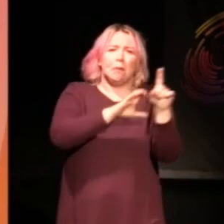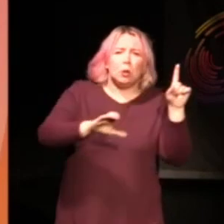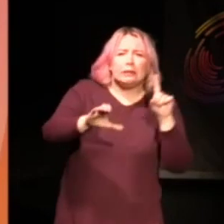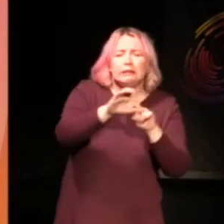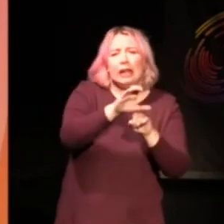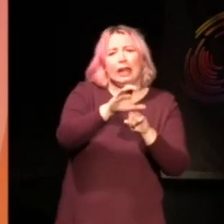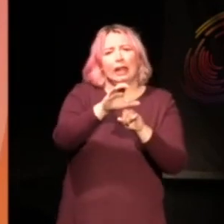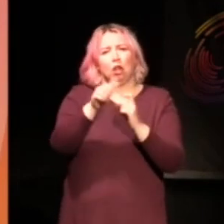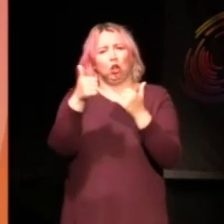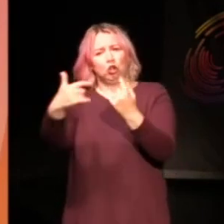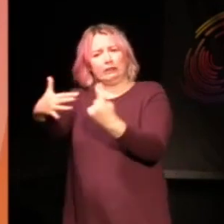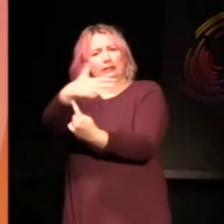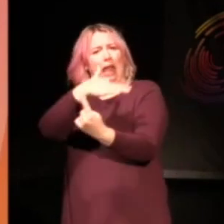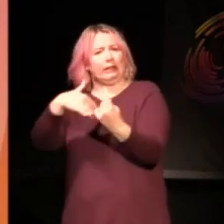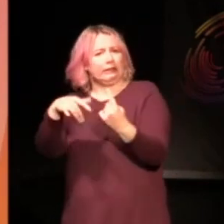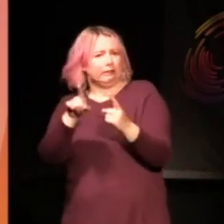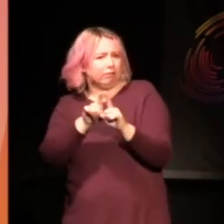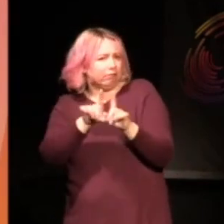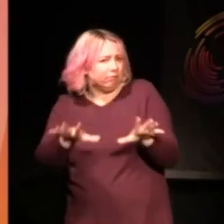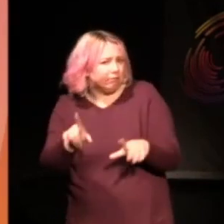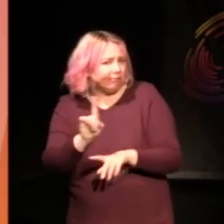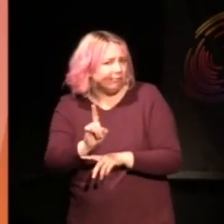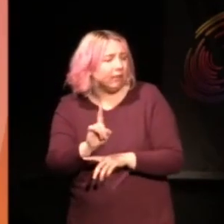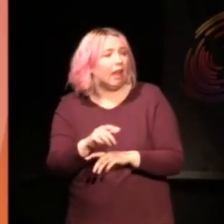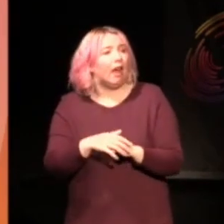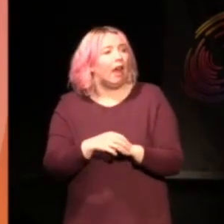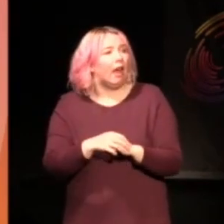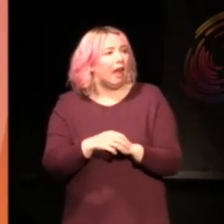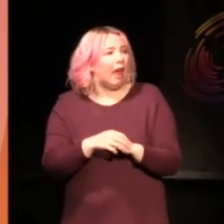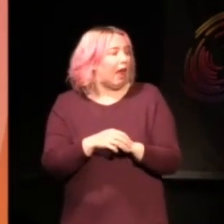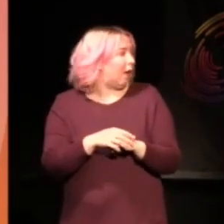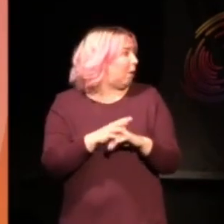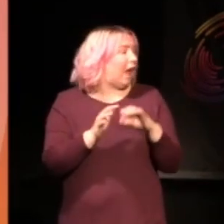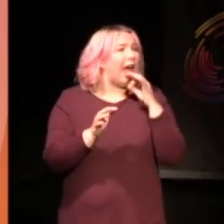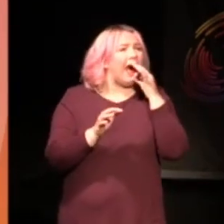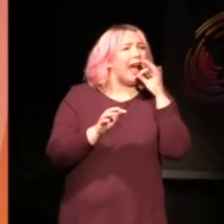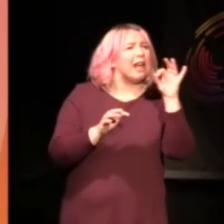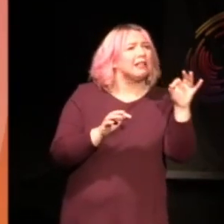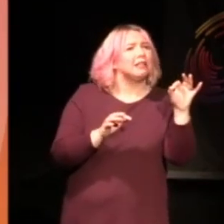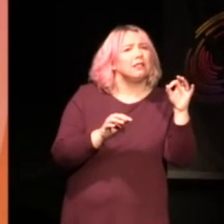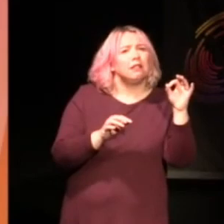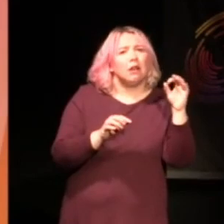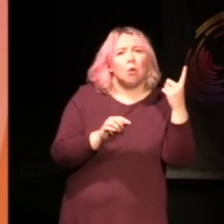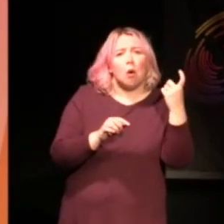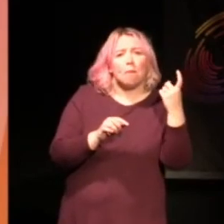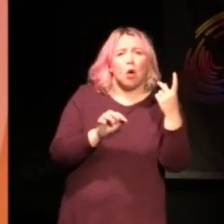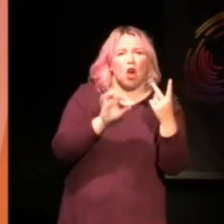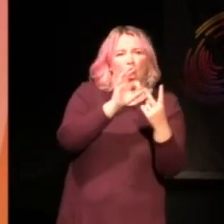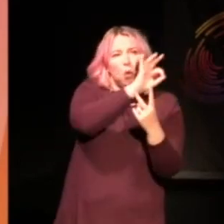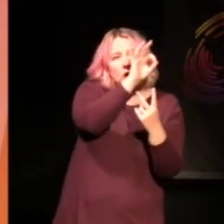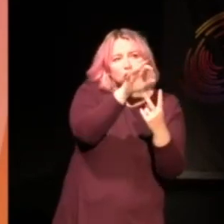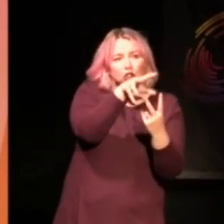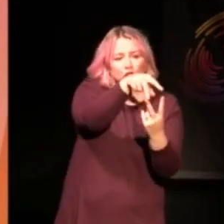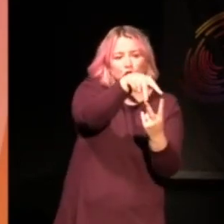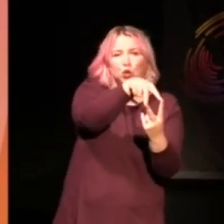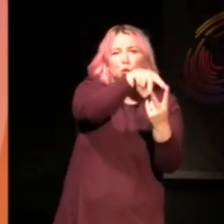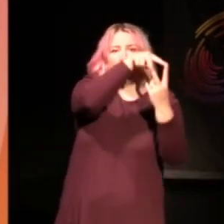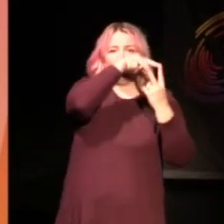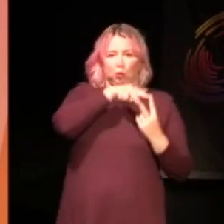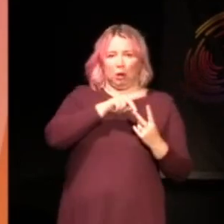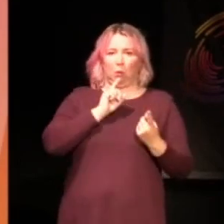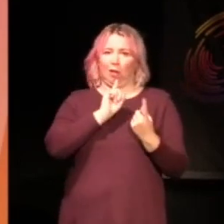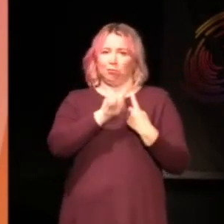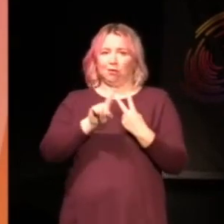Thank you so much. I'll just see whether there's anybody else upstairs who's also got a question. Somebody there?